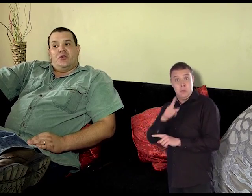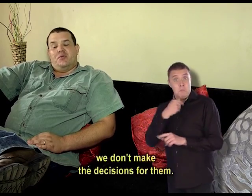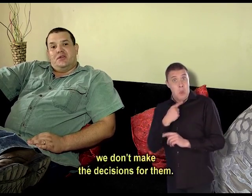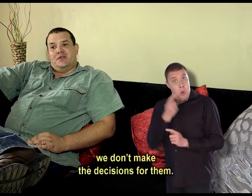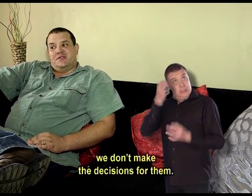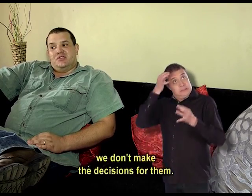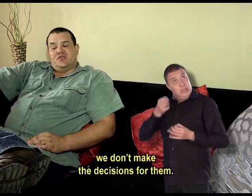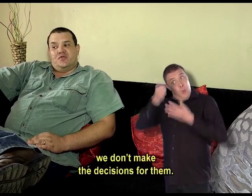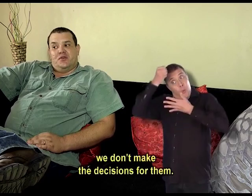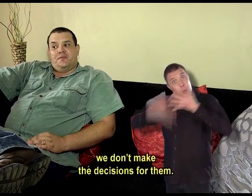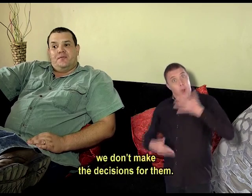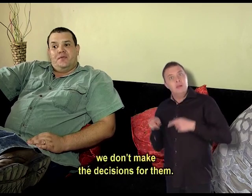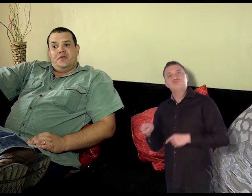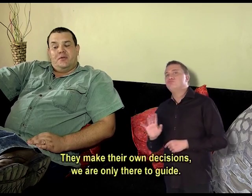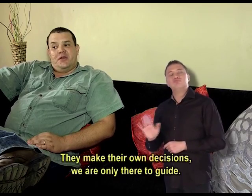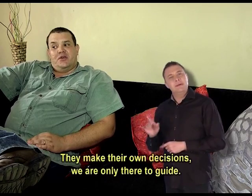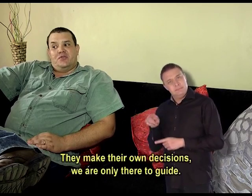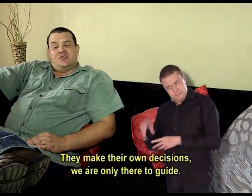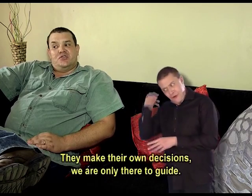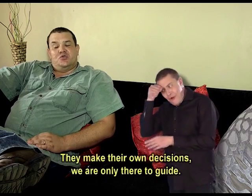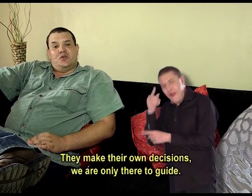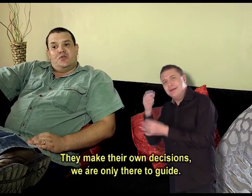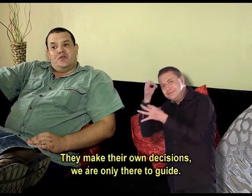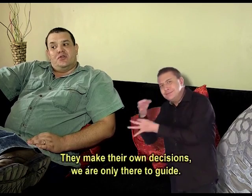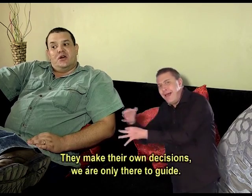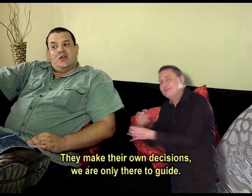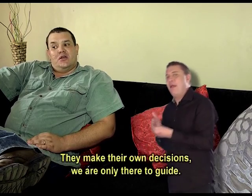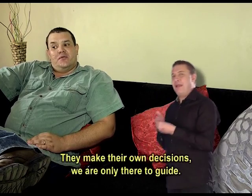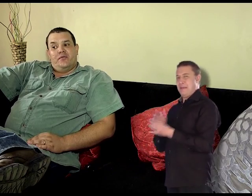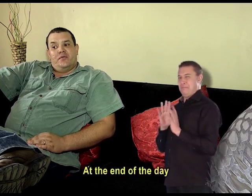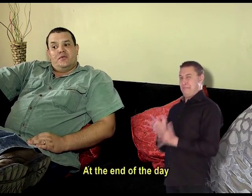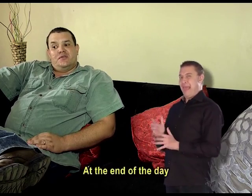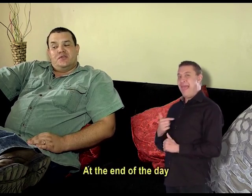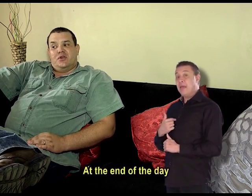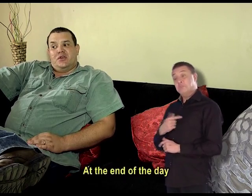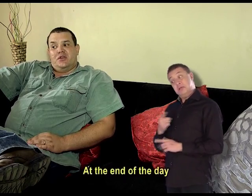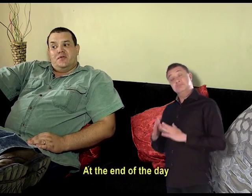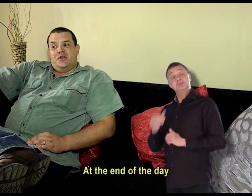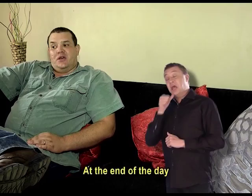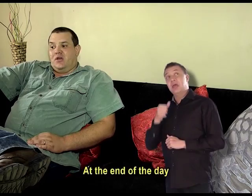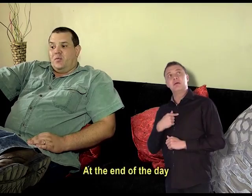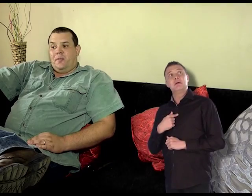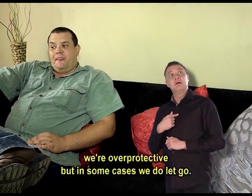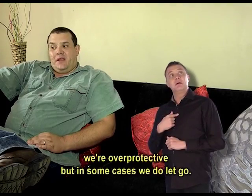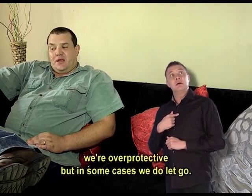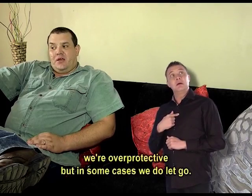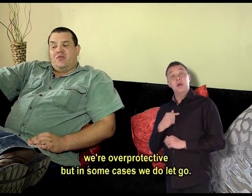me wrong, we don't make their decisions for them. They make their own decisions, we are only there to guide. So at the end of the